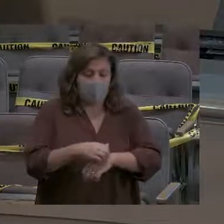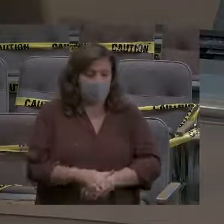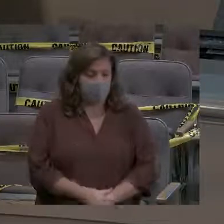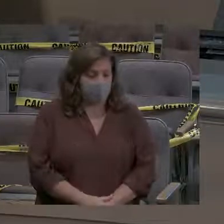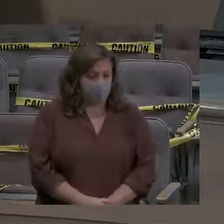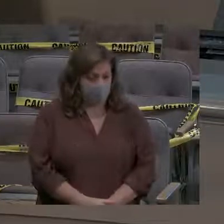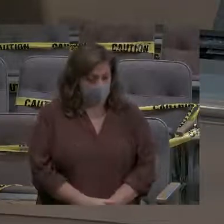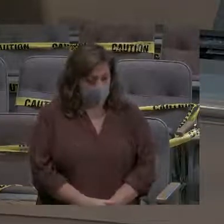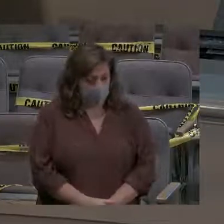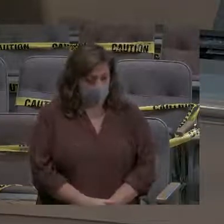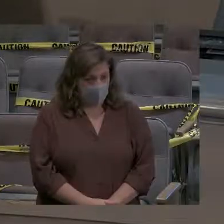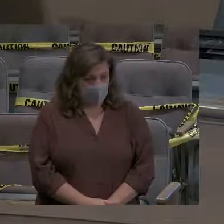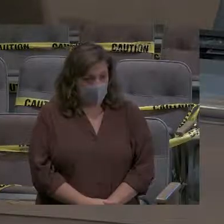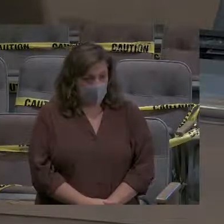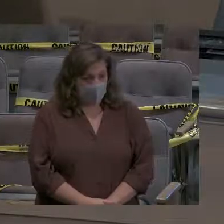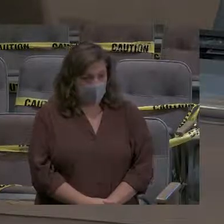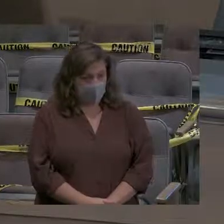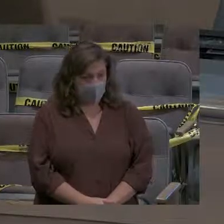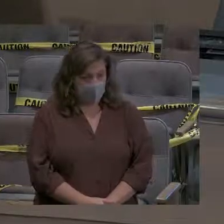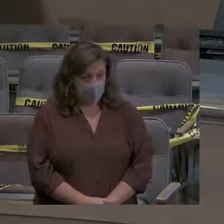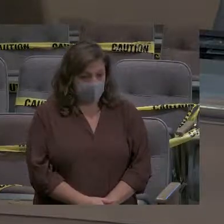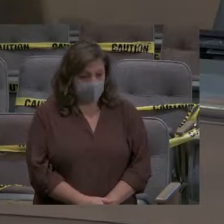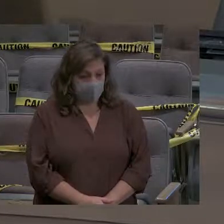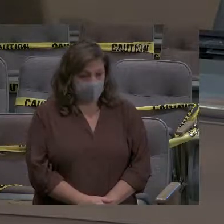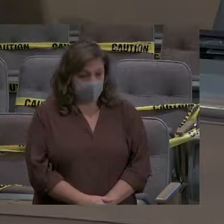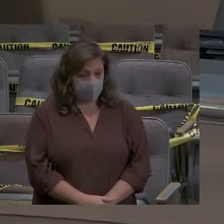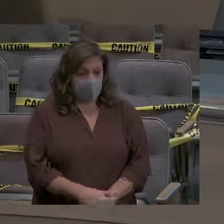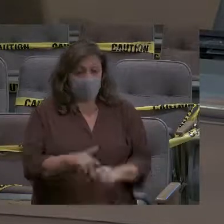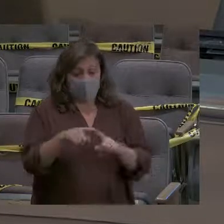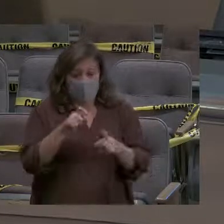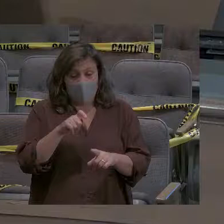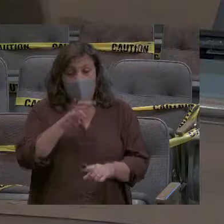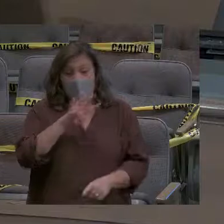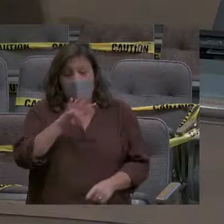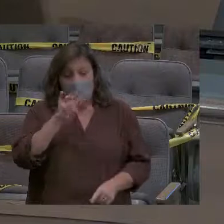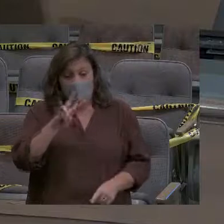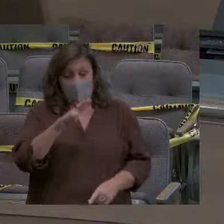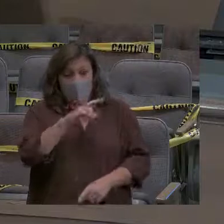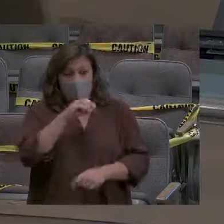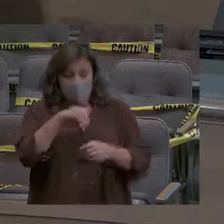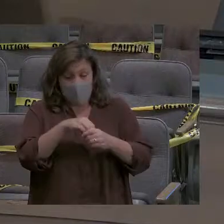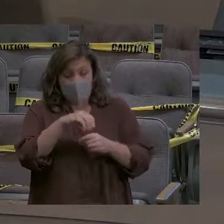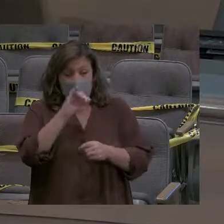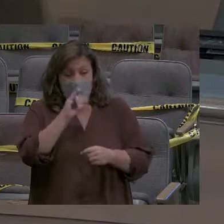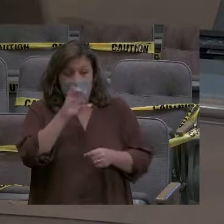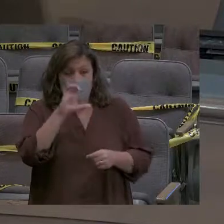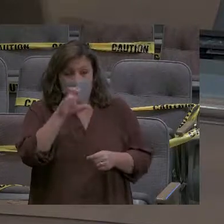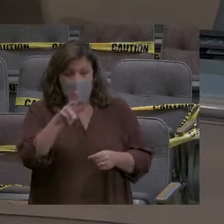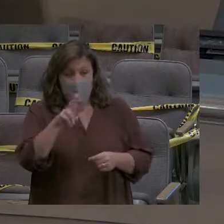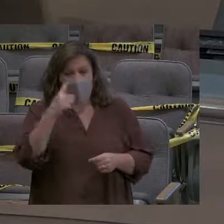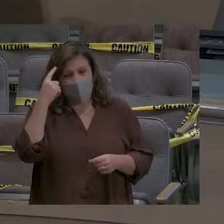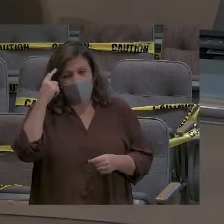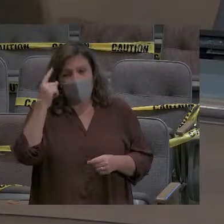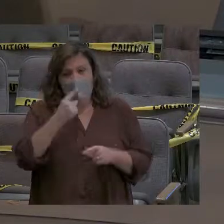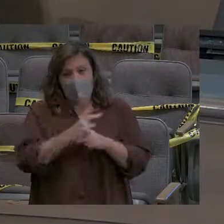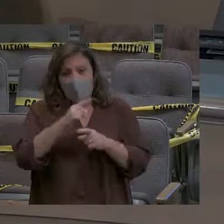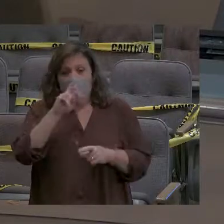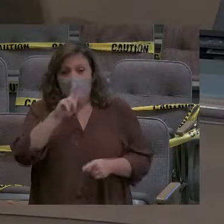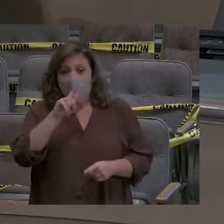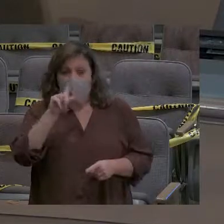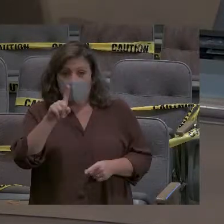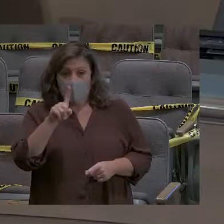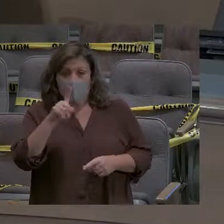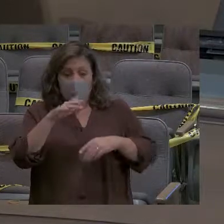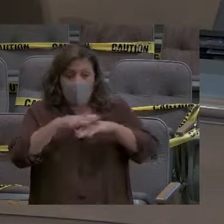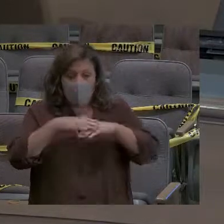ventilator. But again, there were, out of the 47 patients in the ICU, I think there were 21 this morning who were on